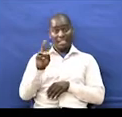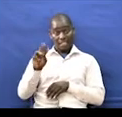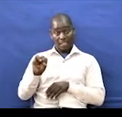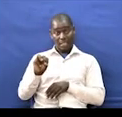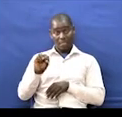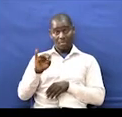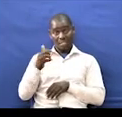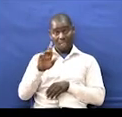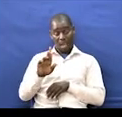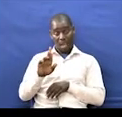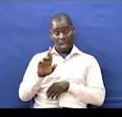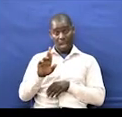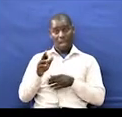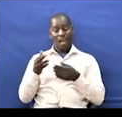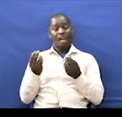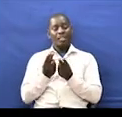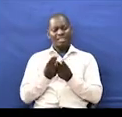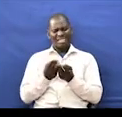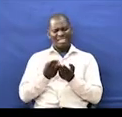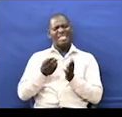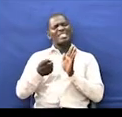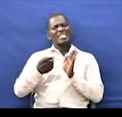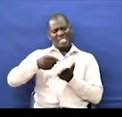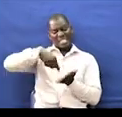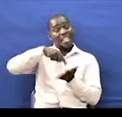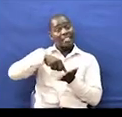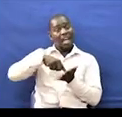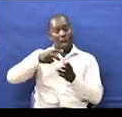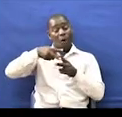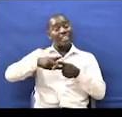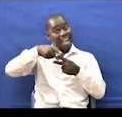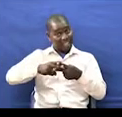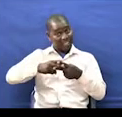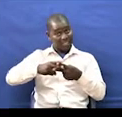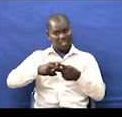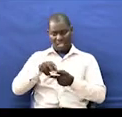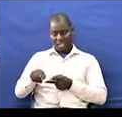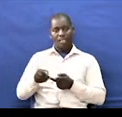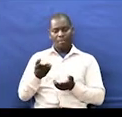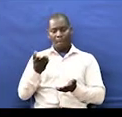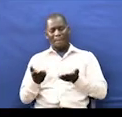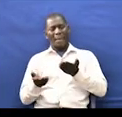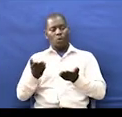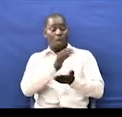from the center of a nut. So this is a perpendicular distance.